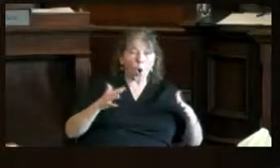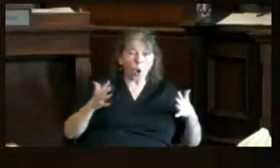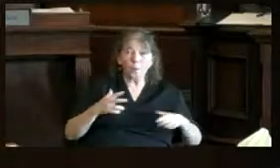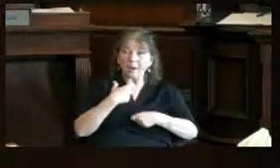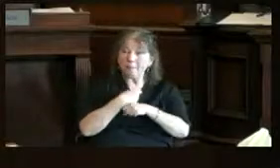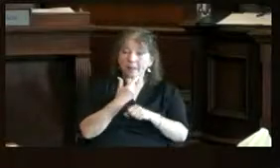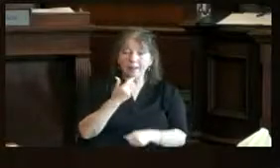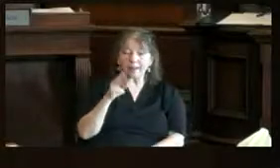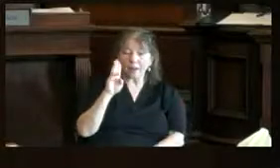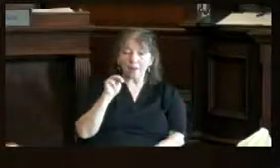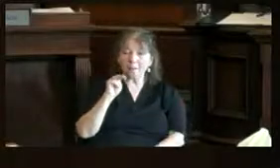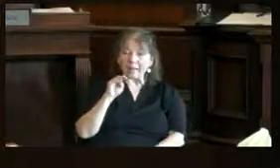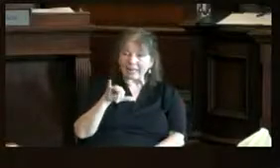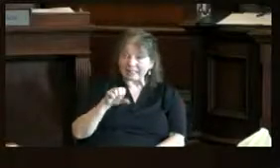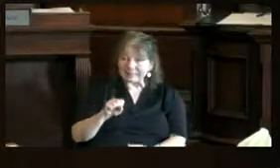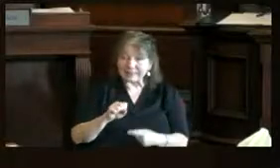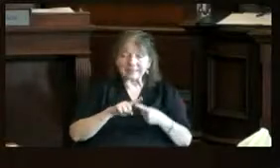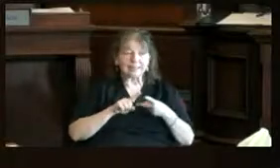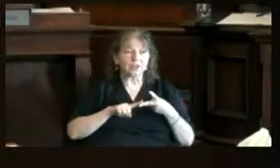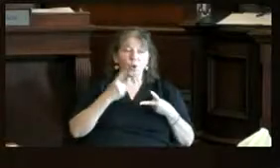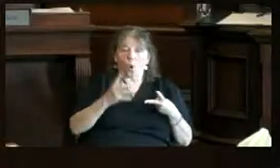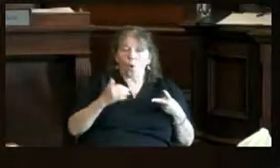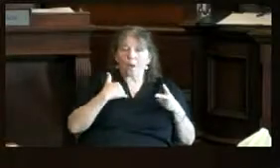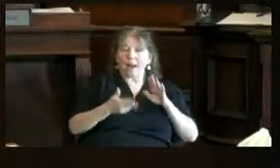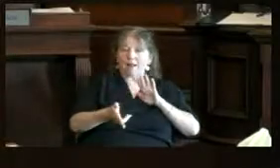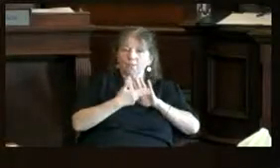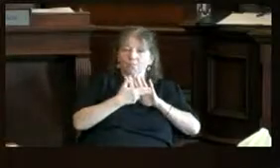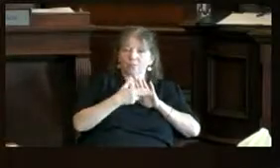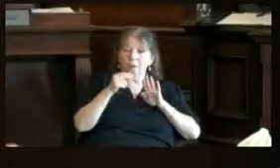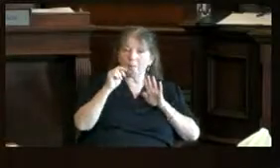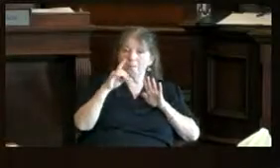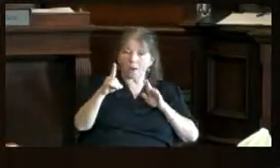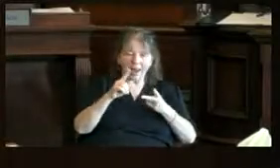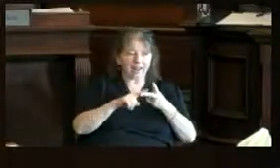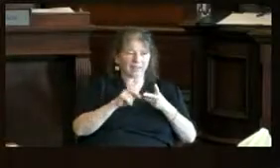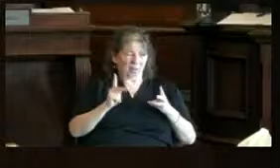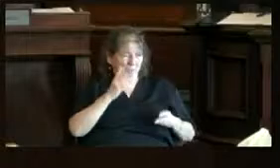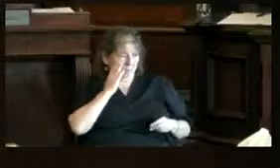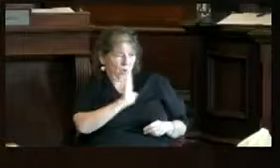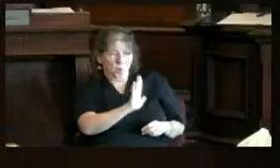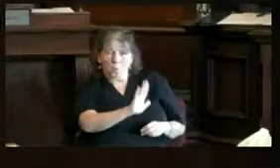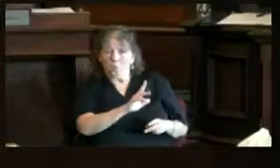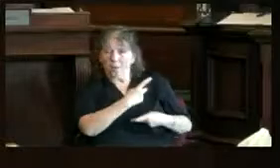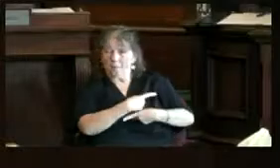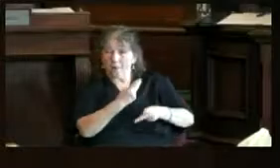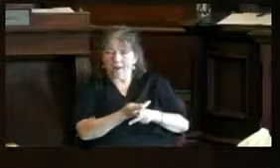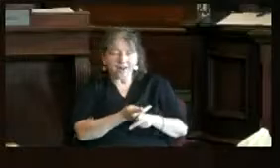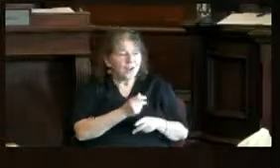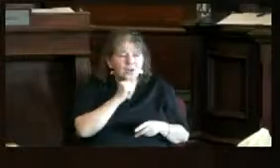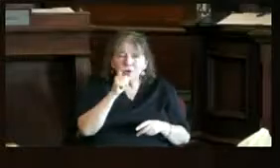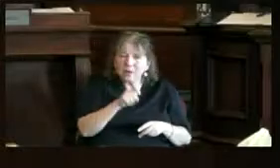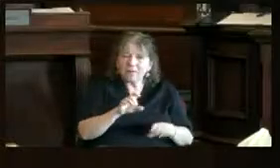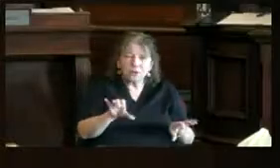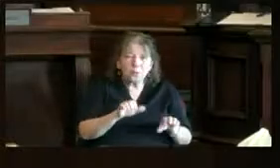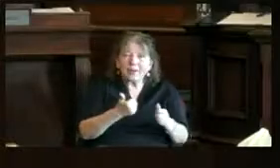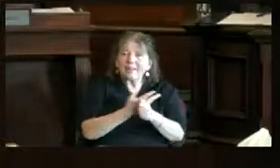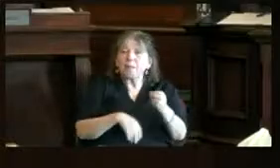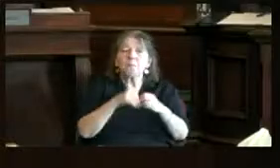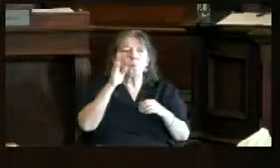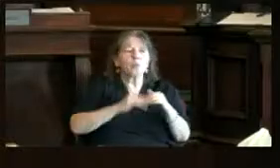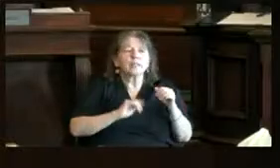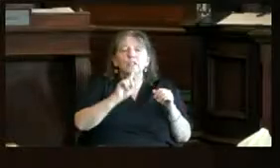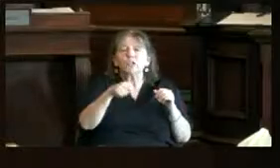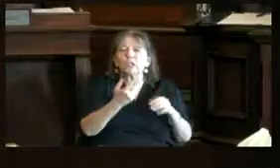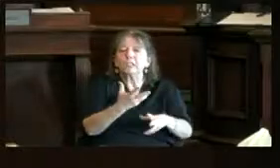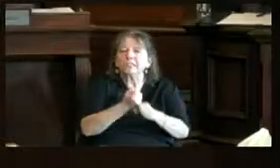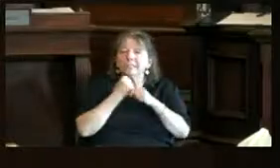now, you already have a brand. People know your product. Baby, you ain't got to do nothing but get a license,